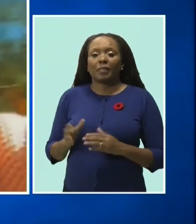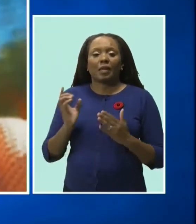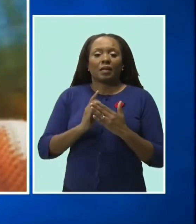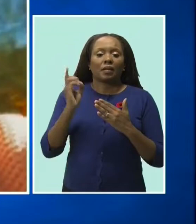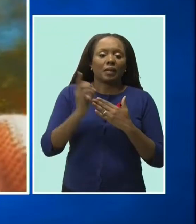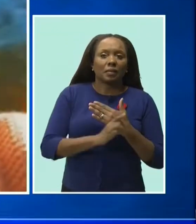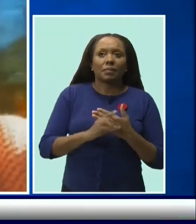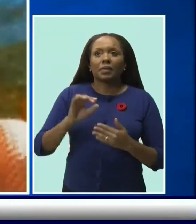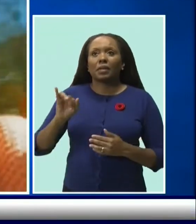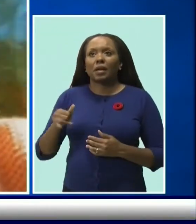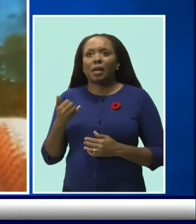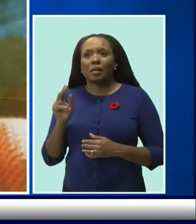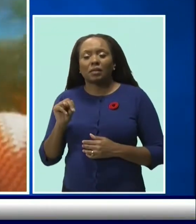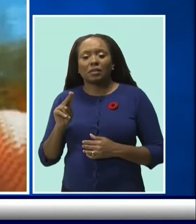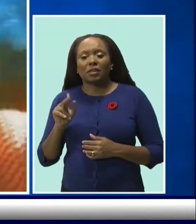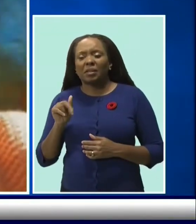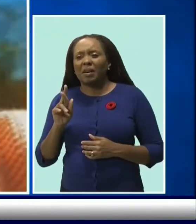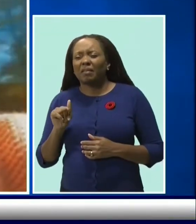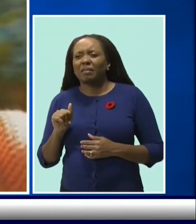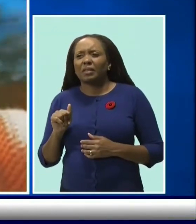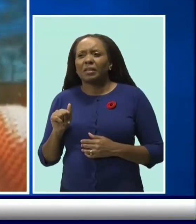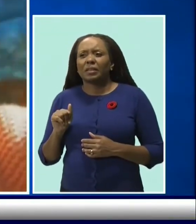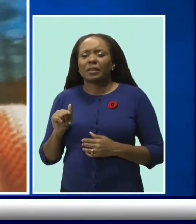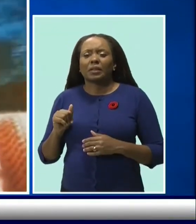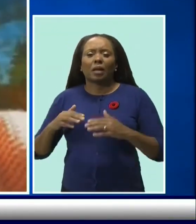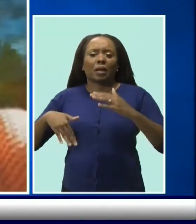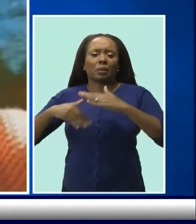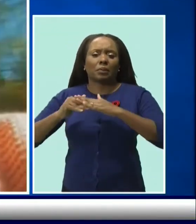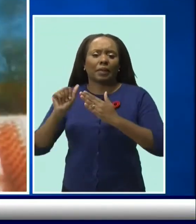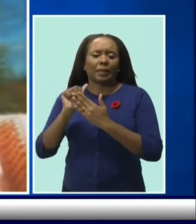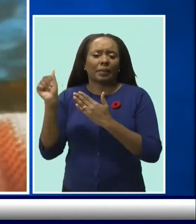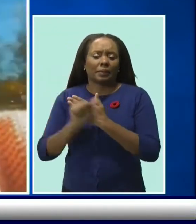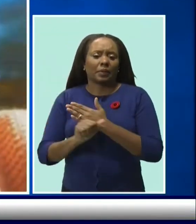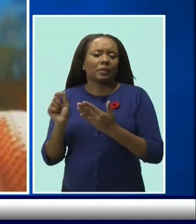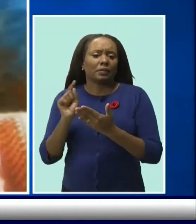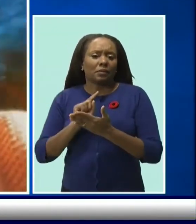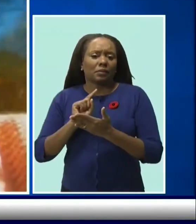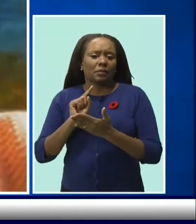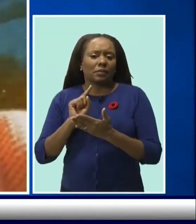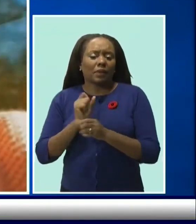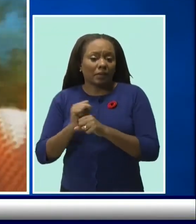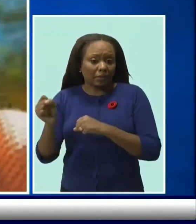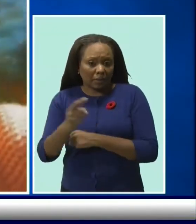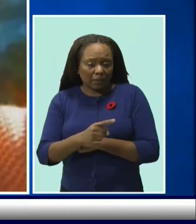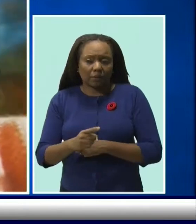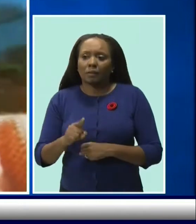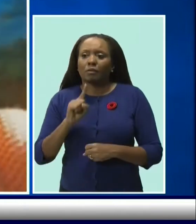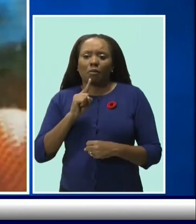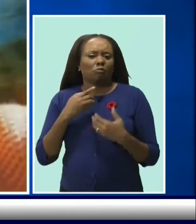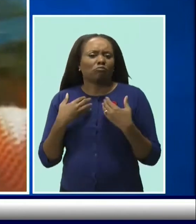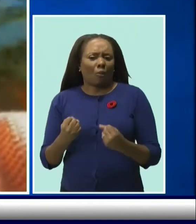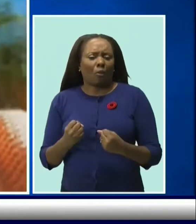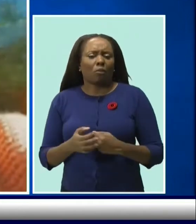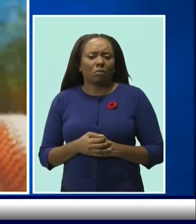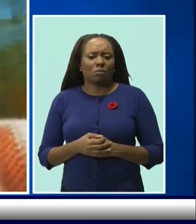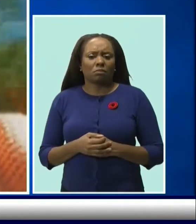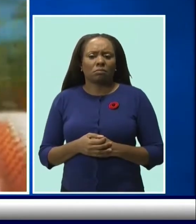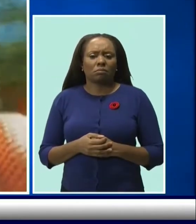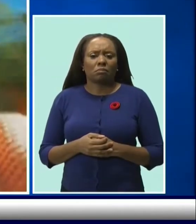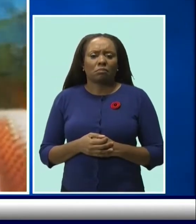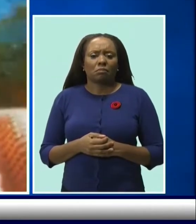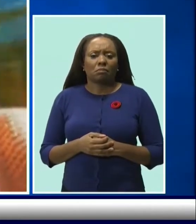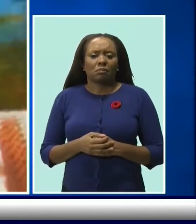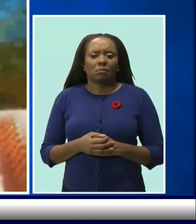certainly into up to April next year, the pacing is incredibly strong. Many of our